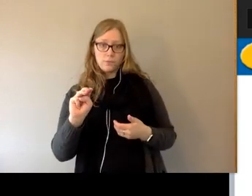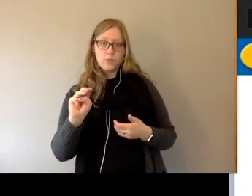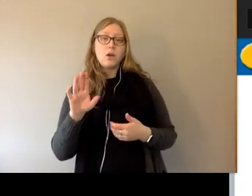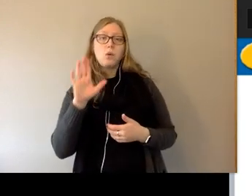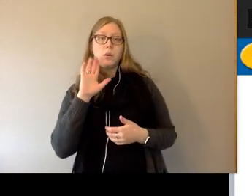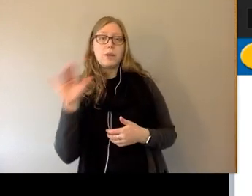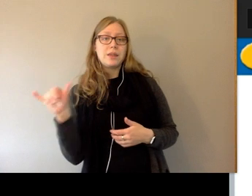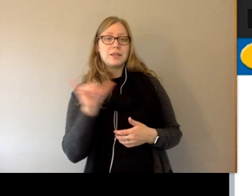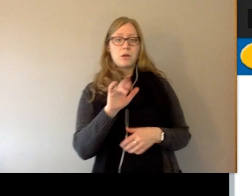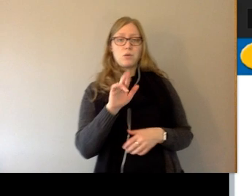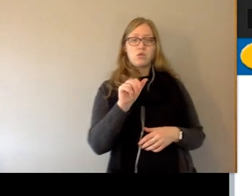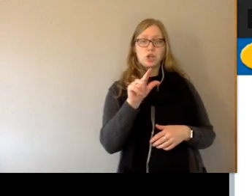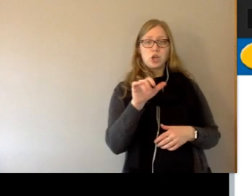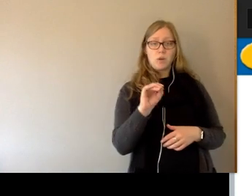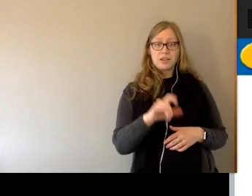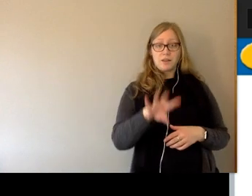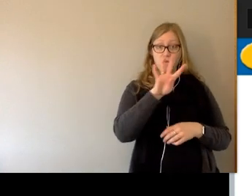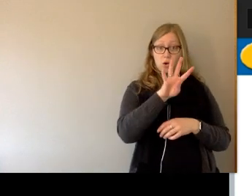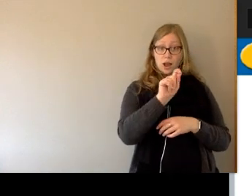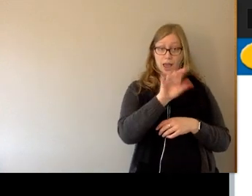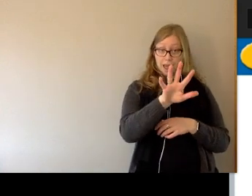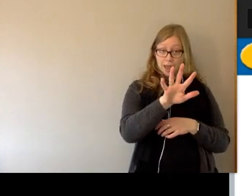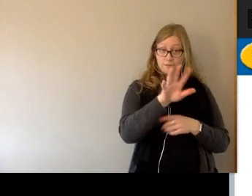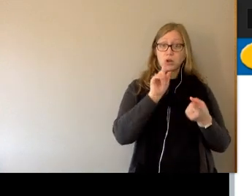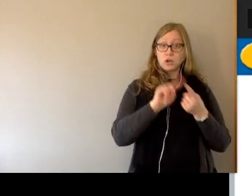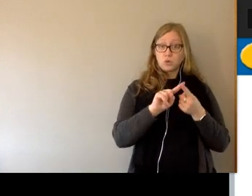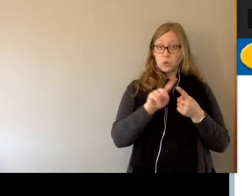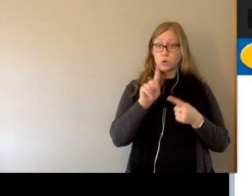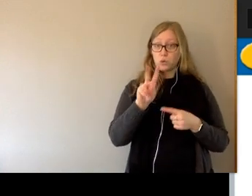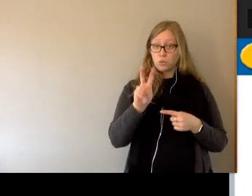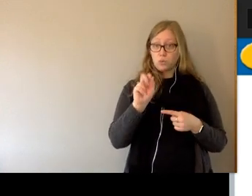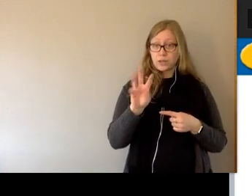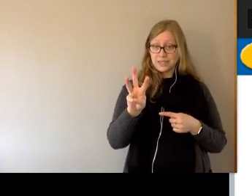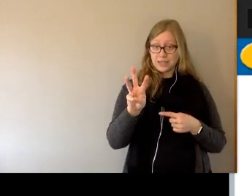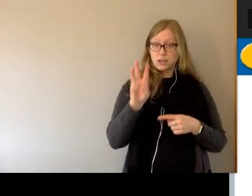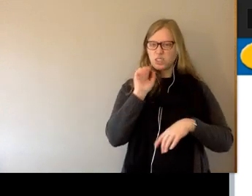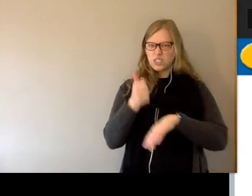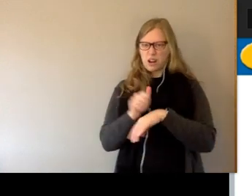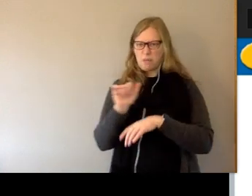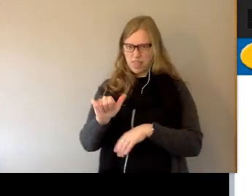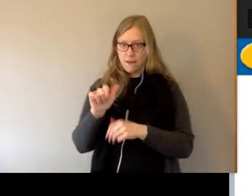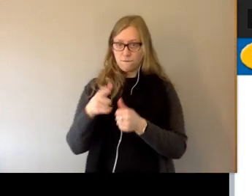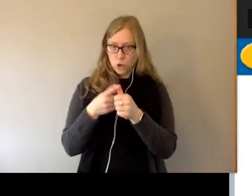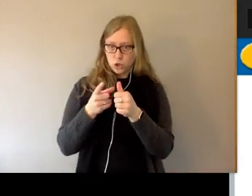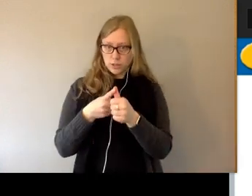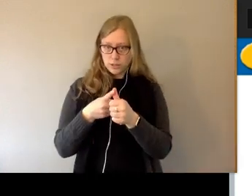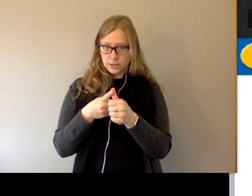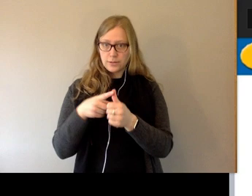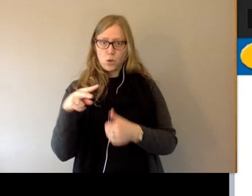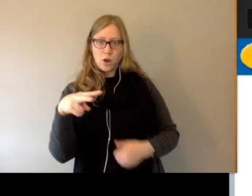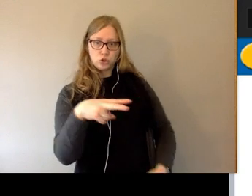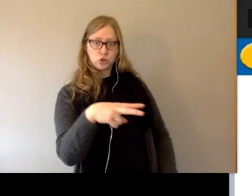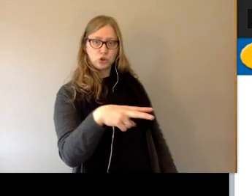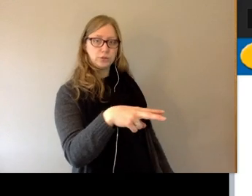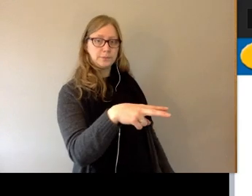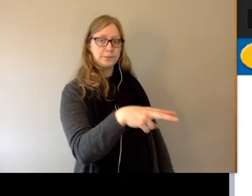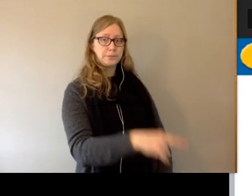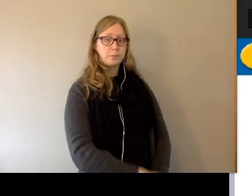4.5 is to 2.6. So let's set up that ratio first. So I'm going to say 4.5